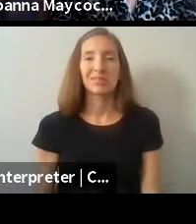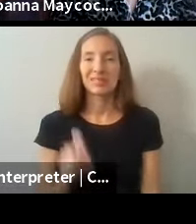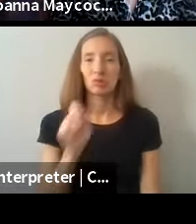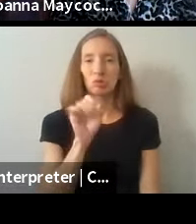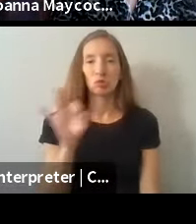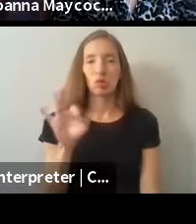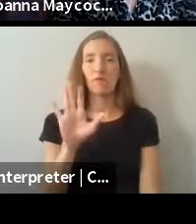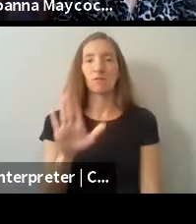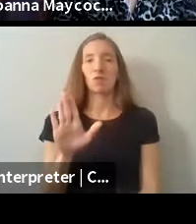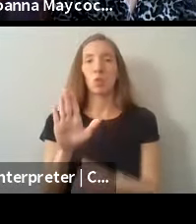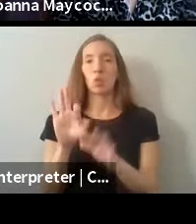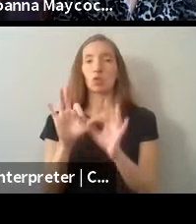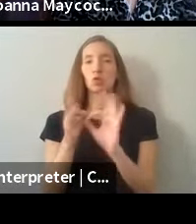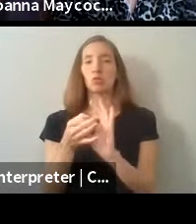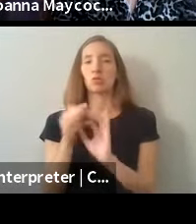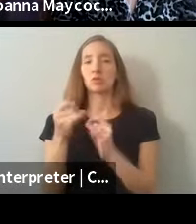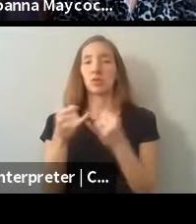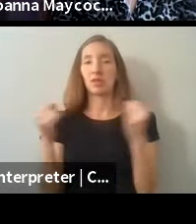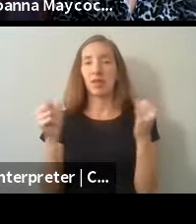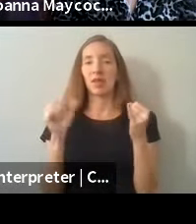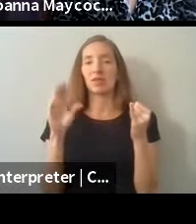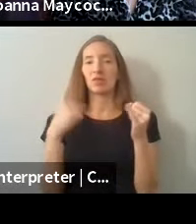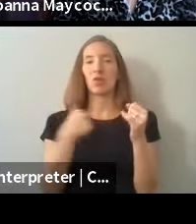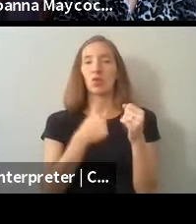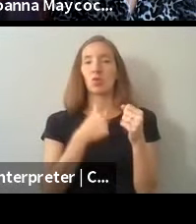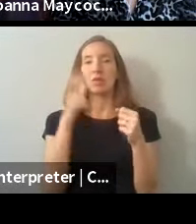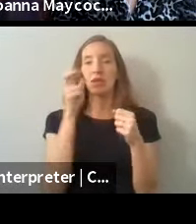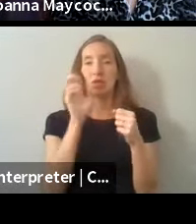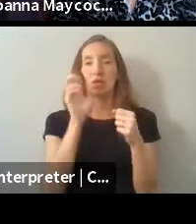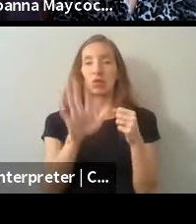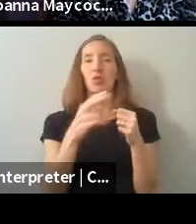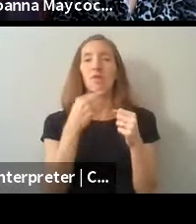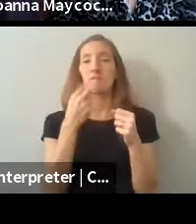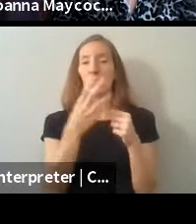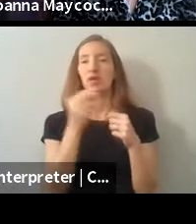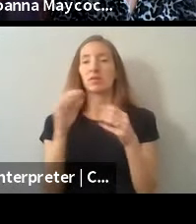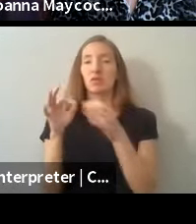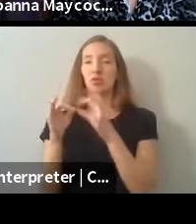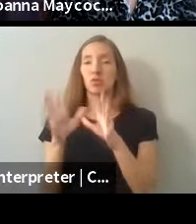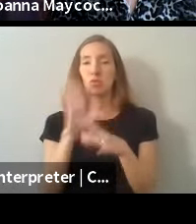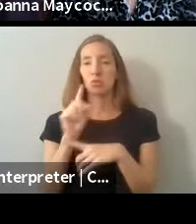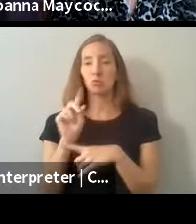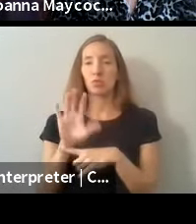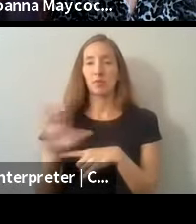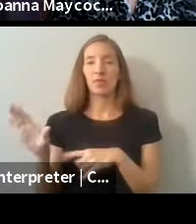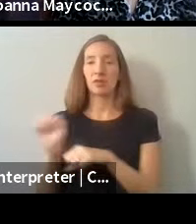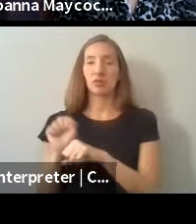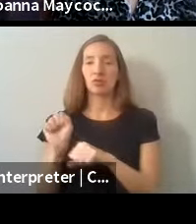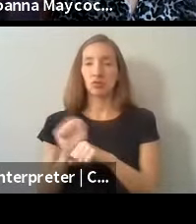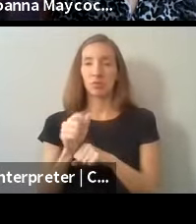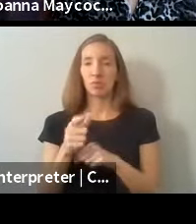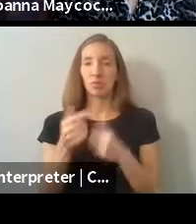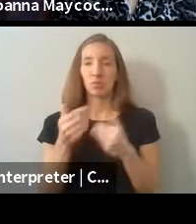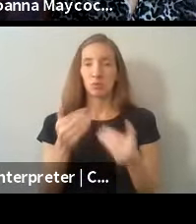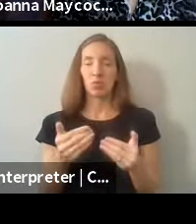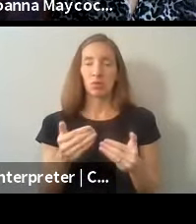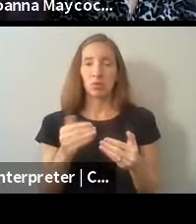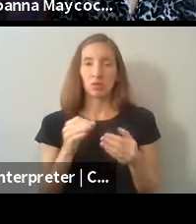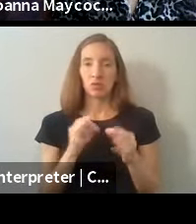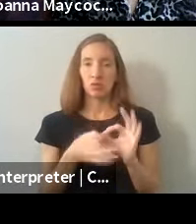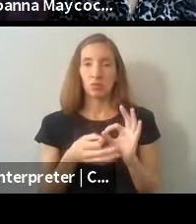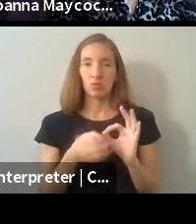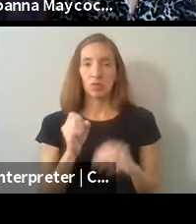line so that we can just hear your voice directly and the interpreters will do their good job. So if you go to interpretation and turn it to